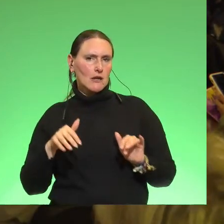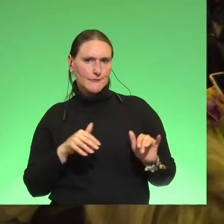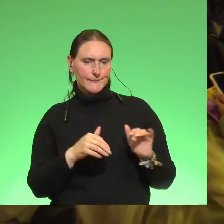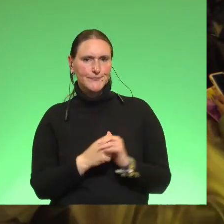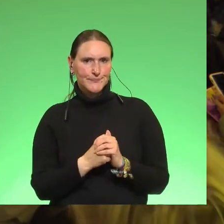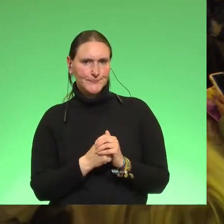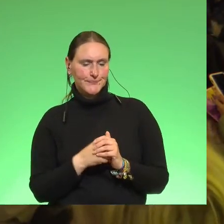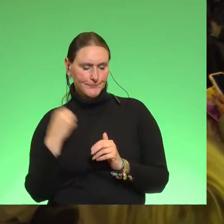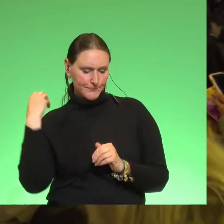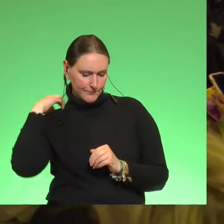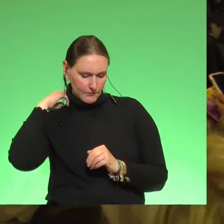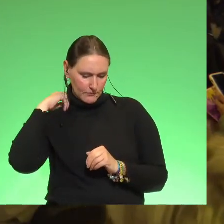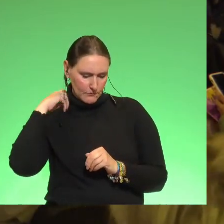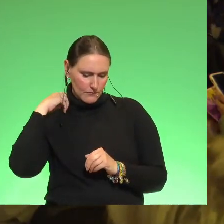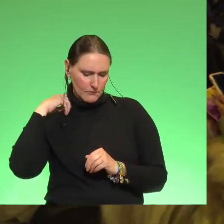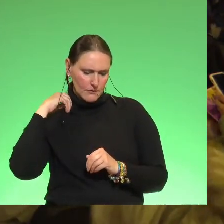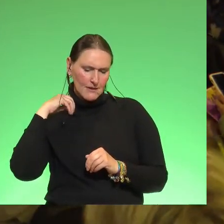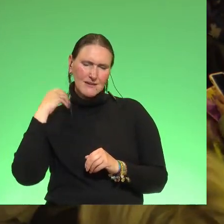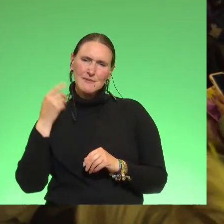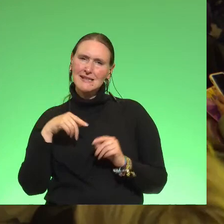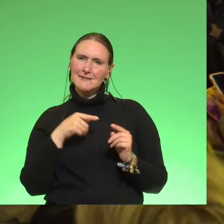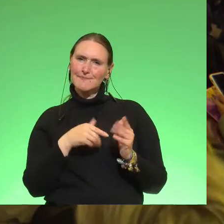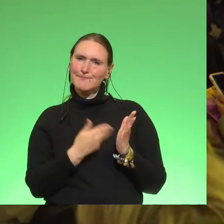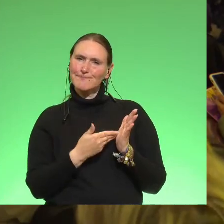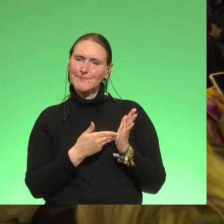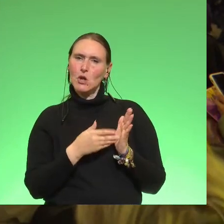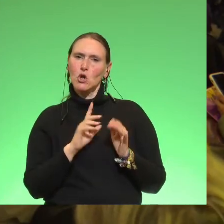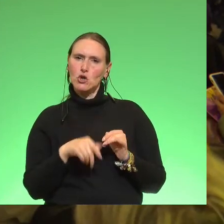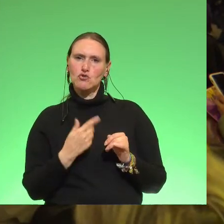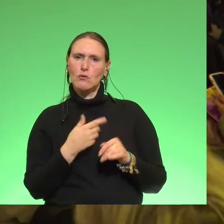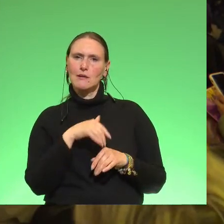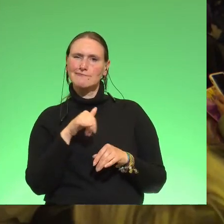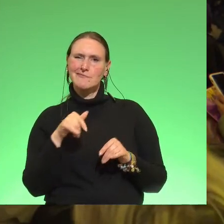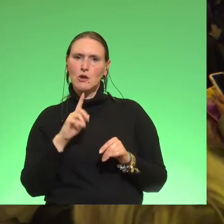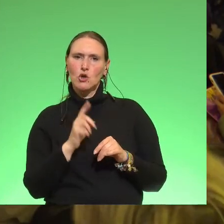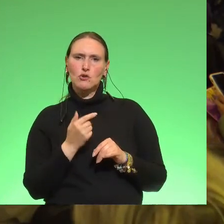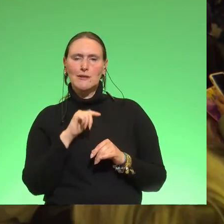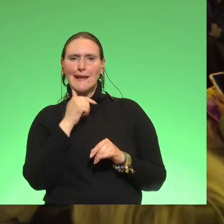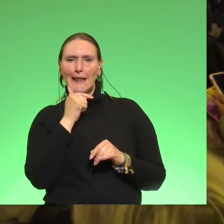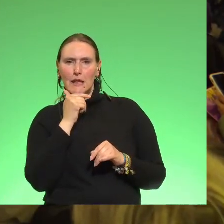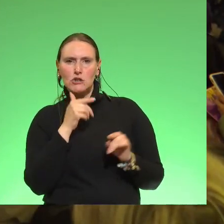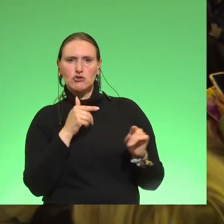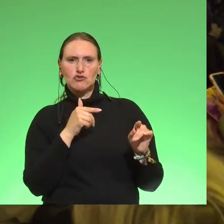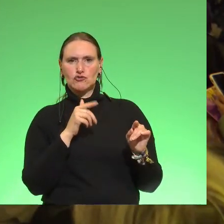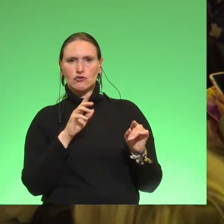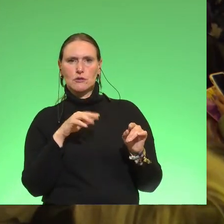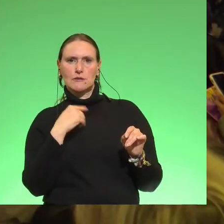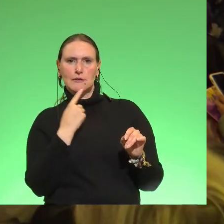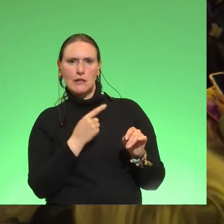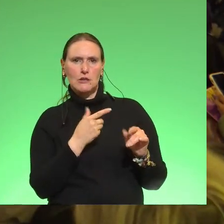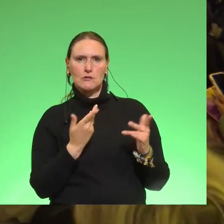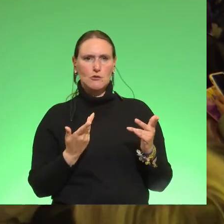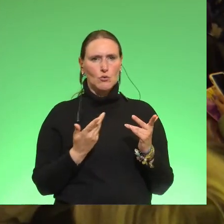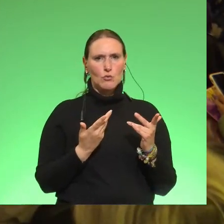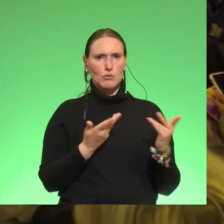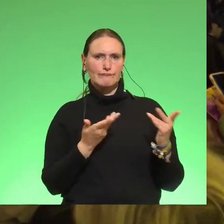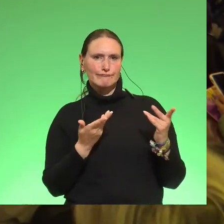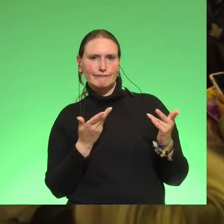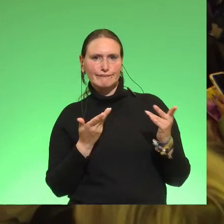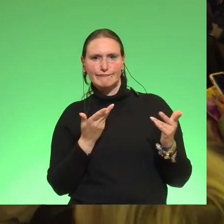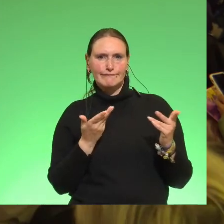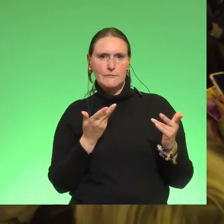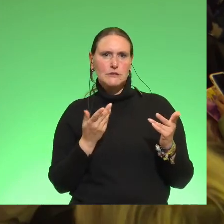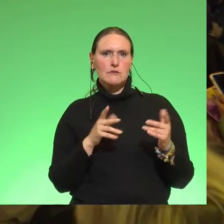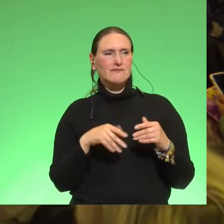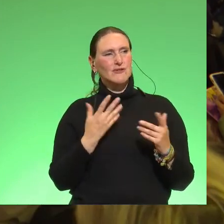that claim that there is other types of English that are really like outside of that enrichment of empire. But I think